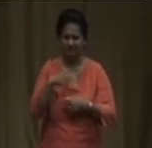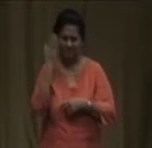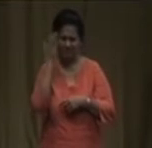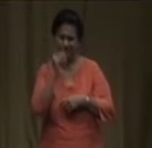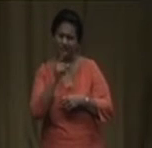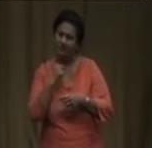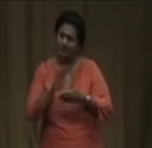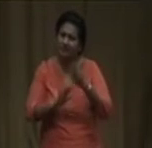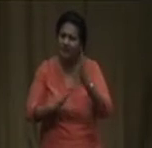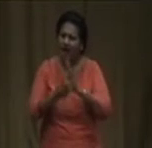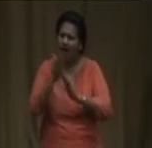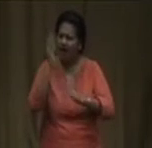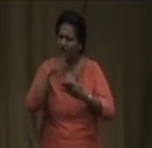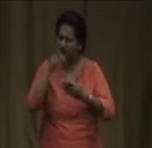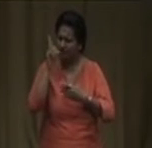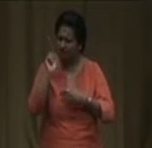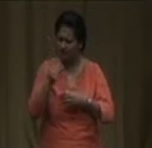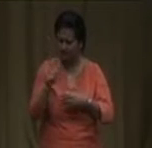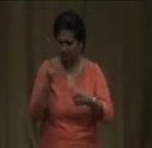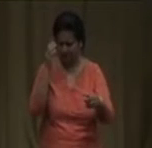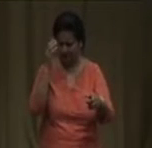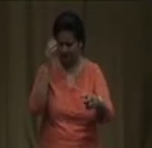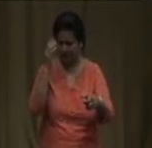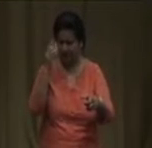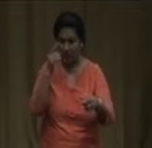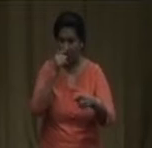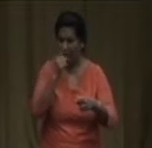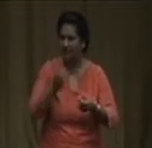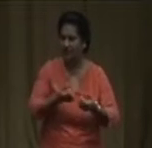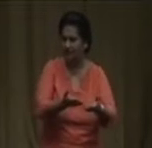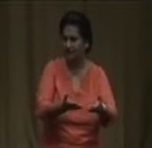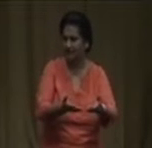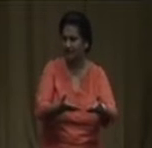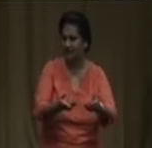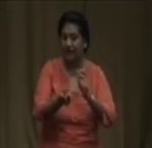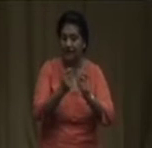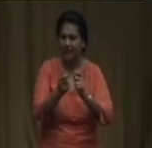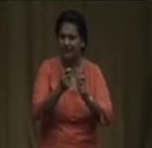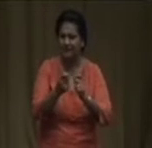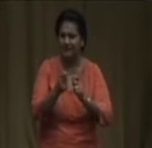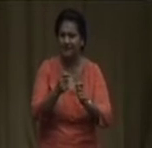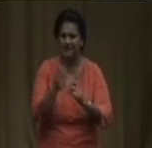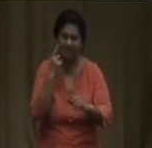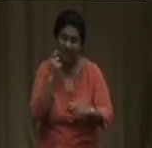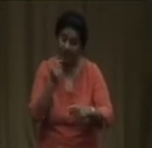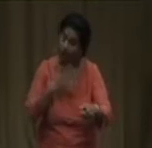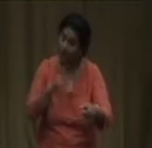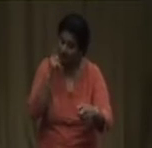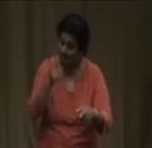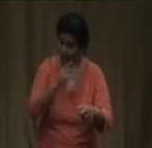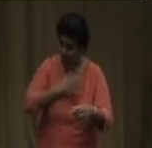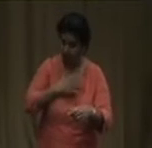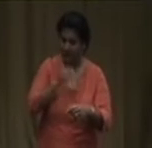and potentially convert to full-time students at our institutions. Of course, marginalized